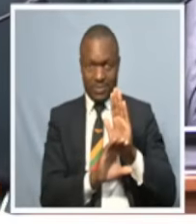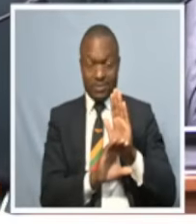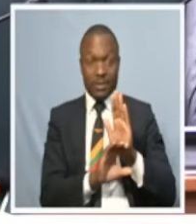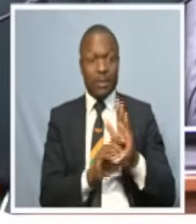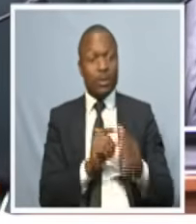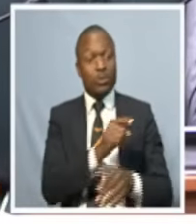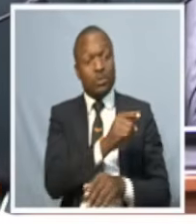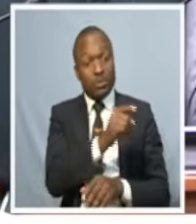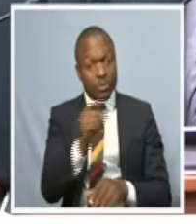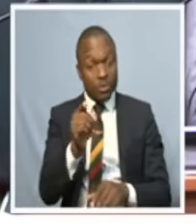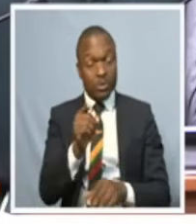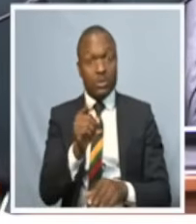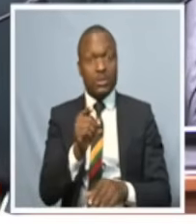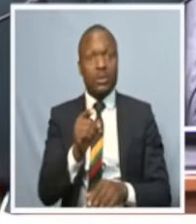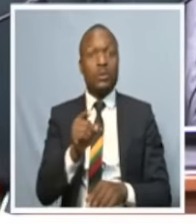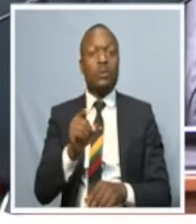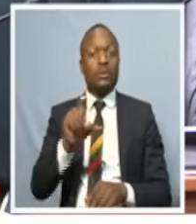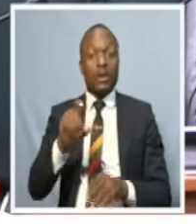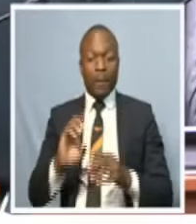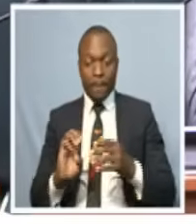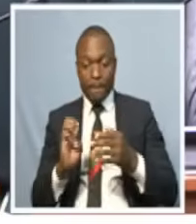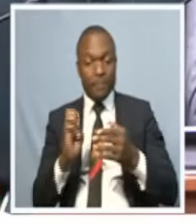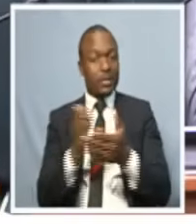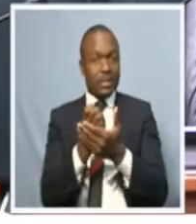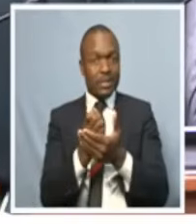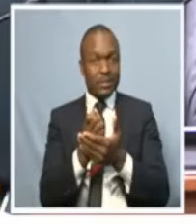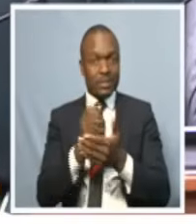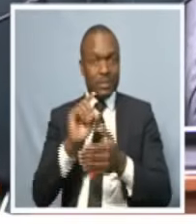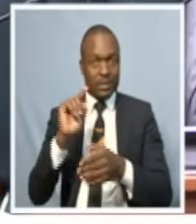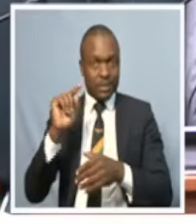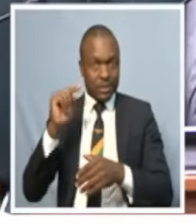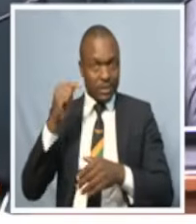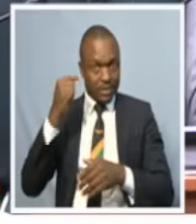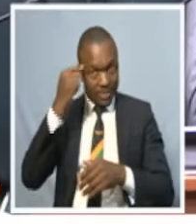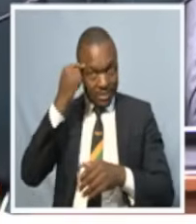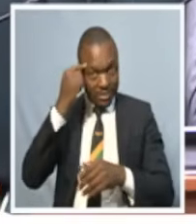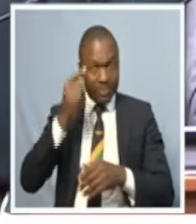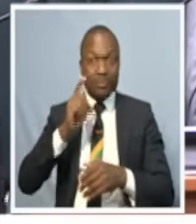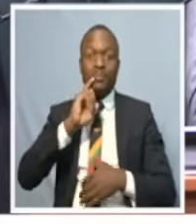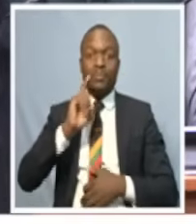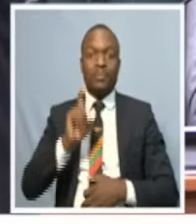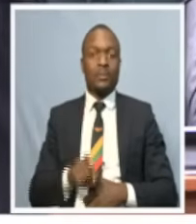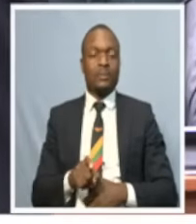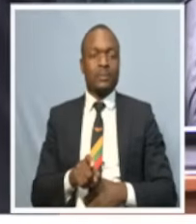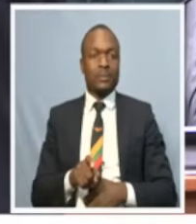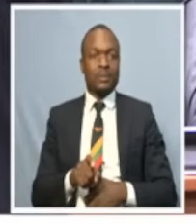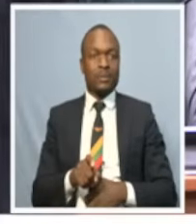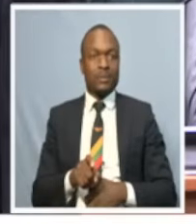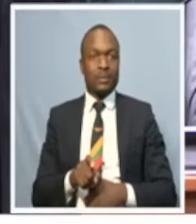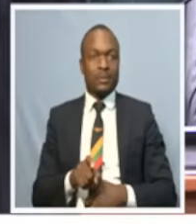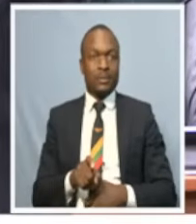all those who are supposed to be engaged in government were supposed to be